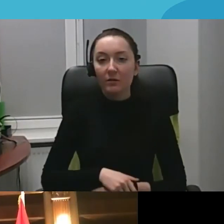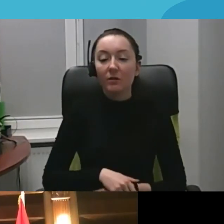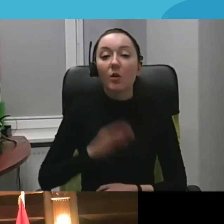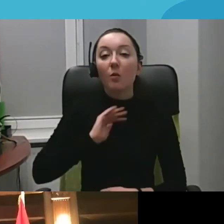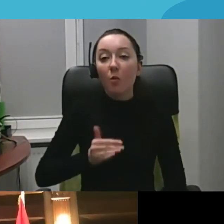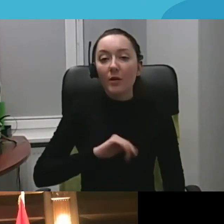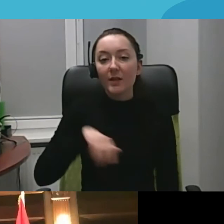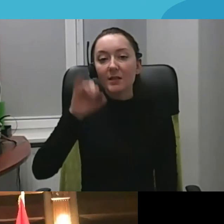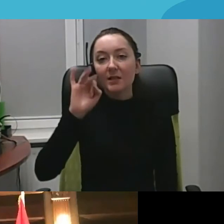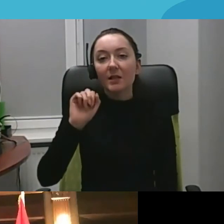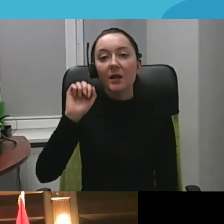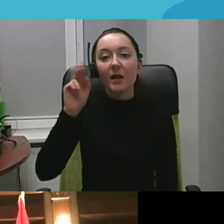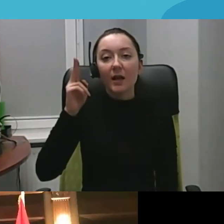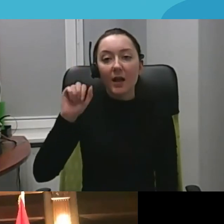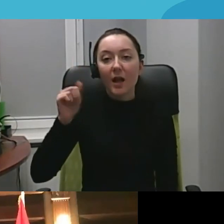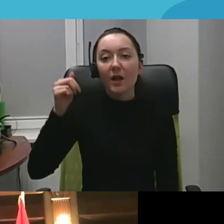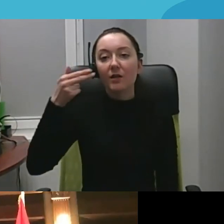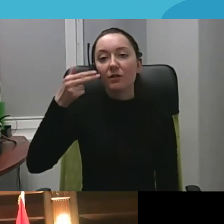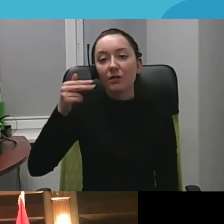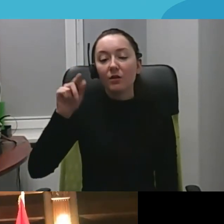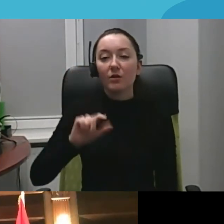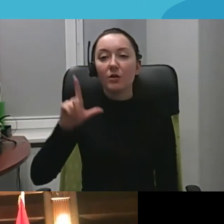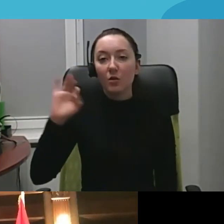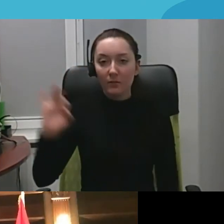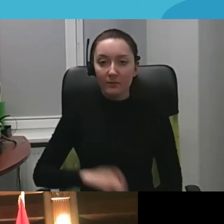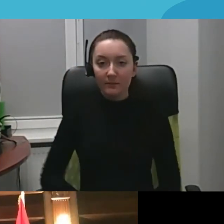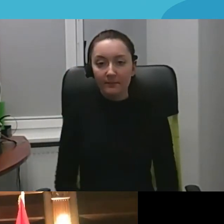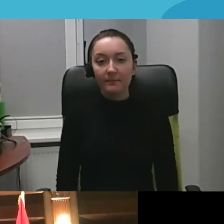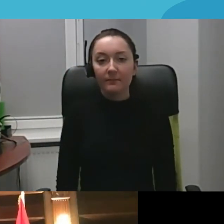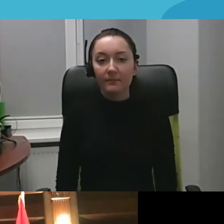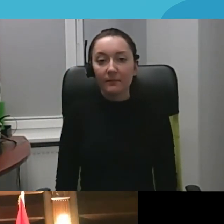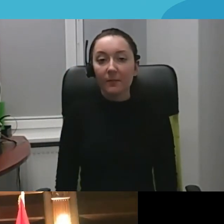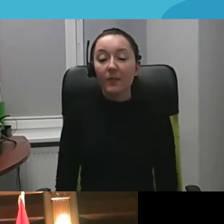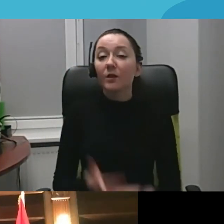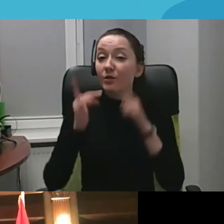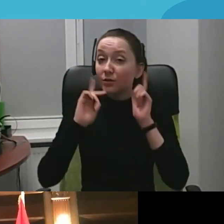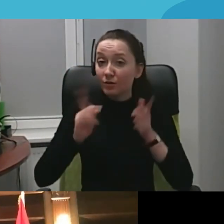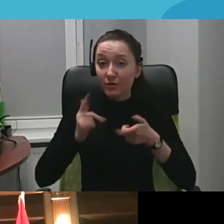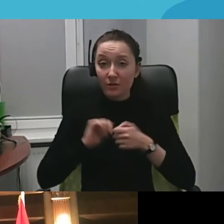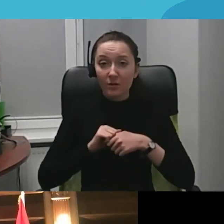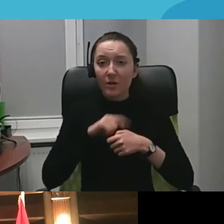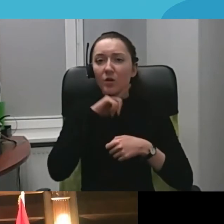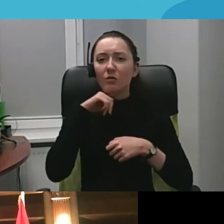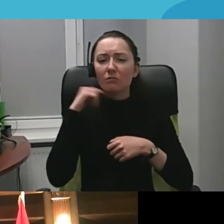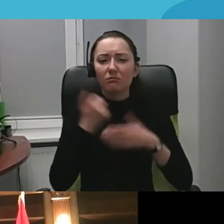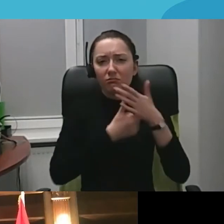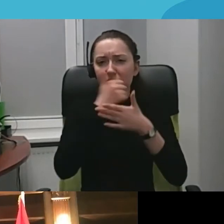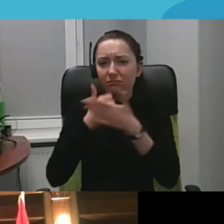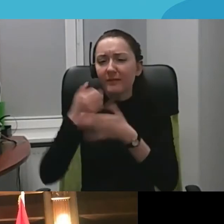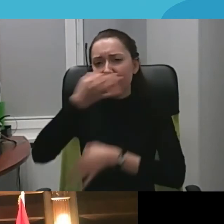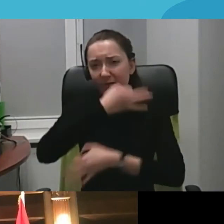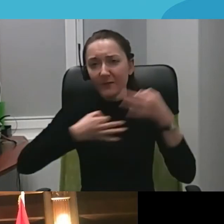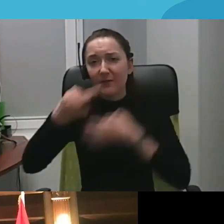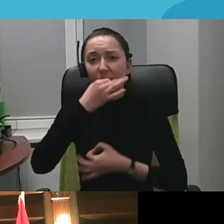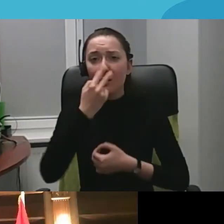Thank you very much. I must say it's really something to be on this panel with all these experts. As some of you know, we didn't even have a full-time